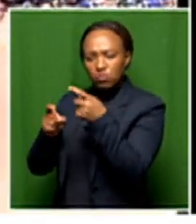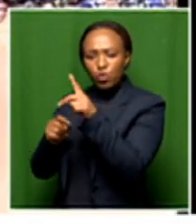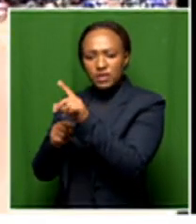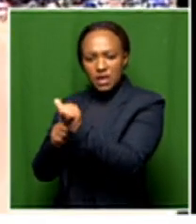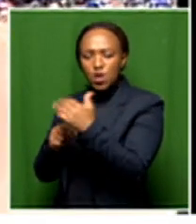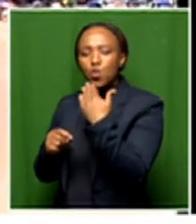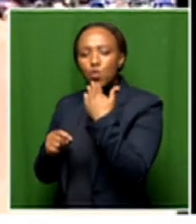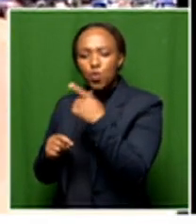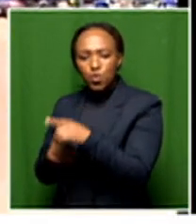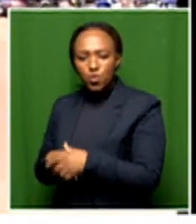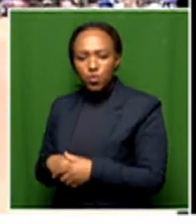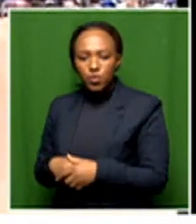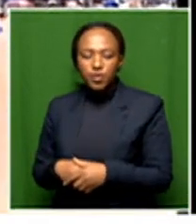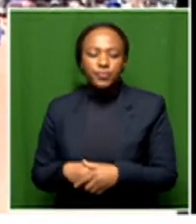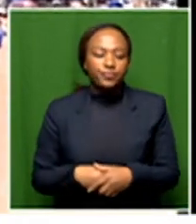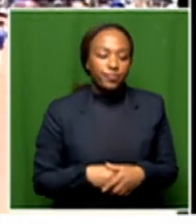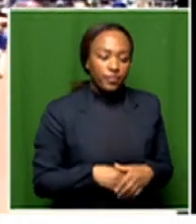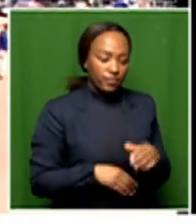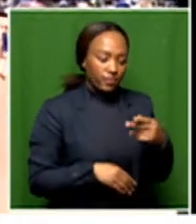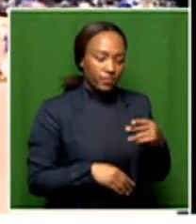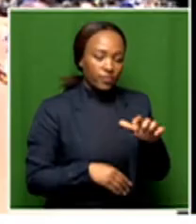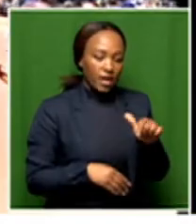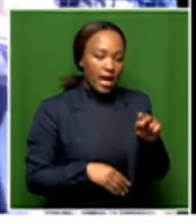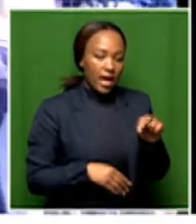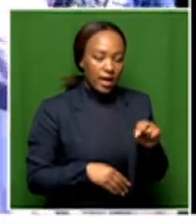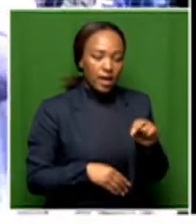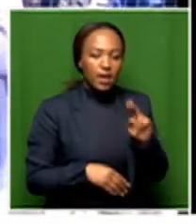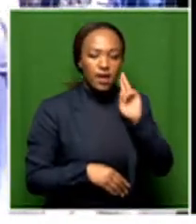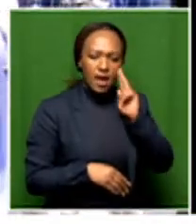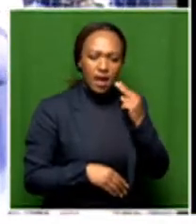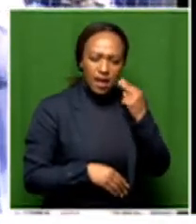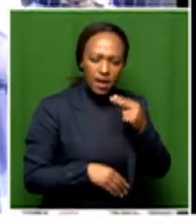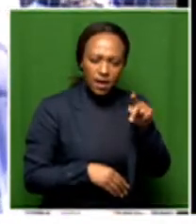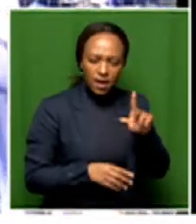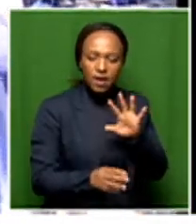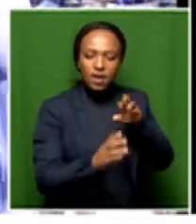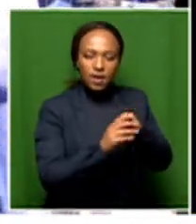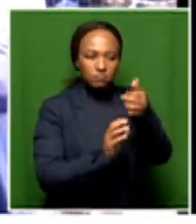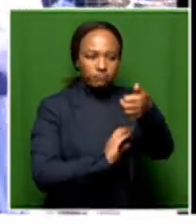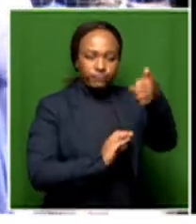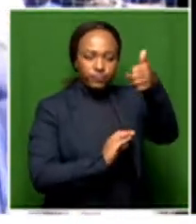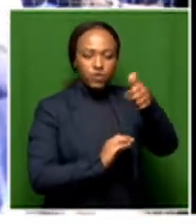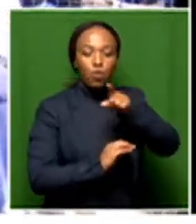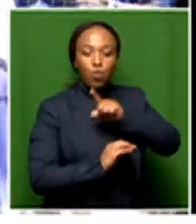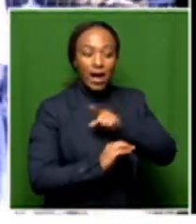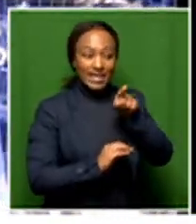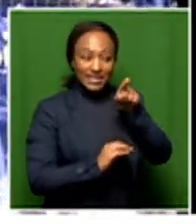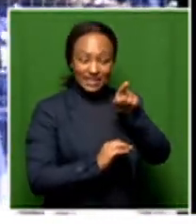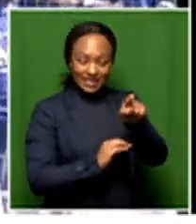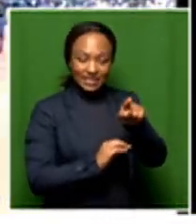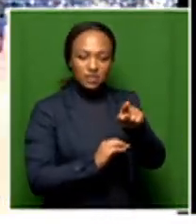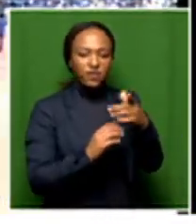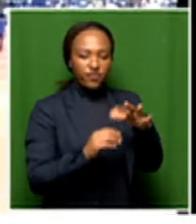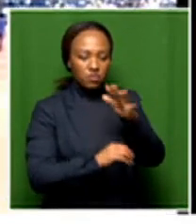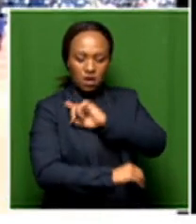It's Helen Zille and the extreme conservative element. There's no question about it that Helen Zille has consolidated her